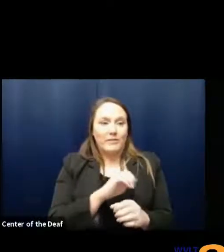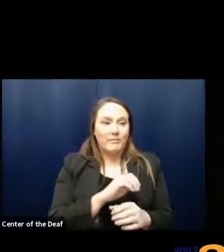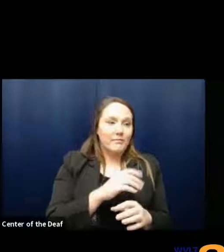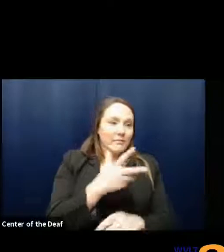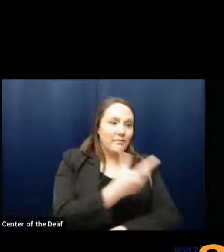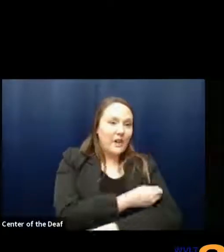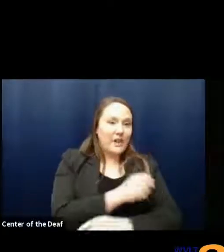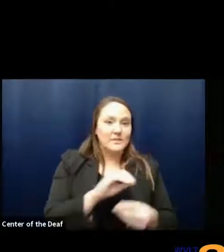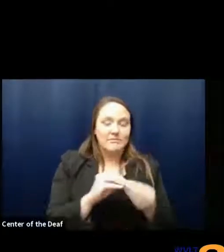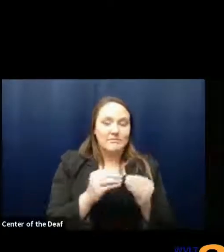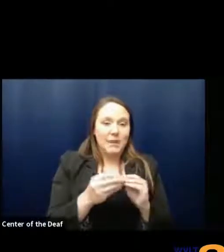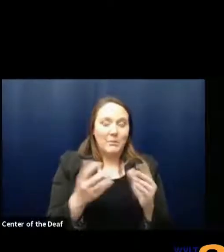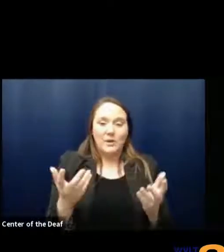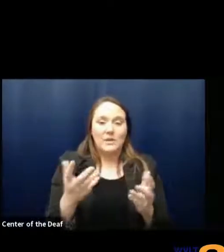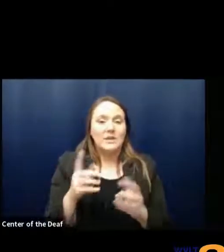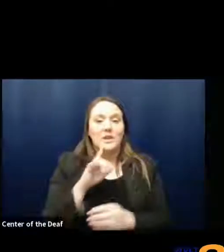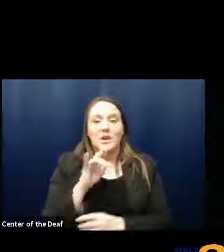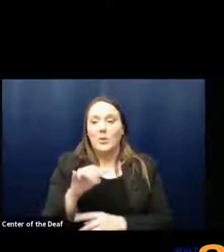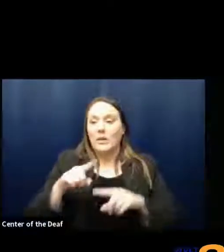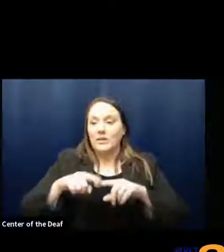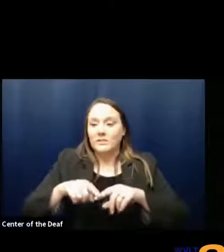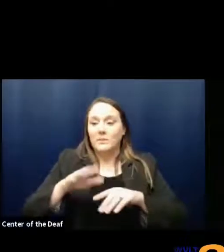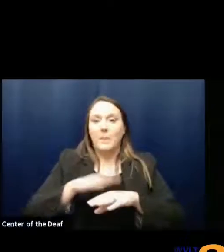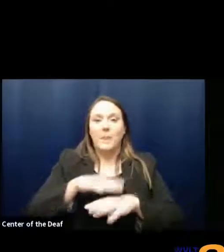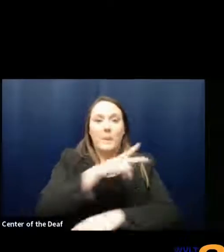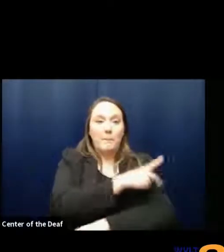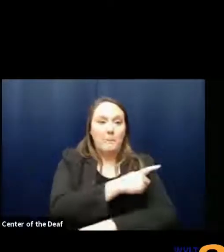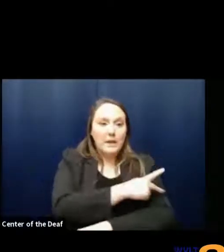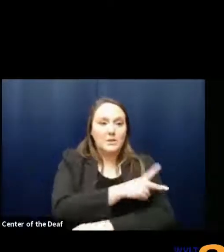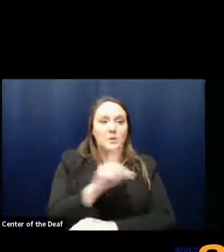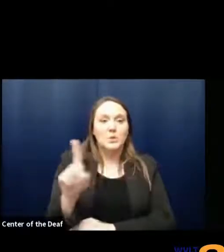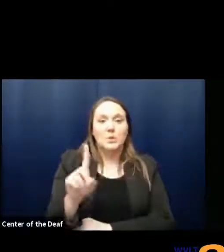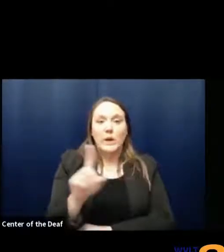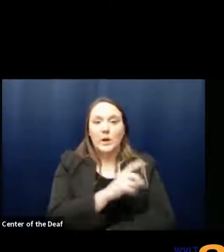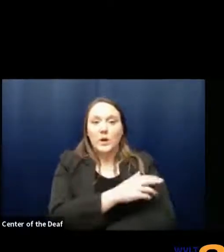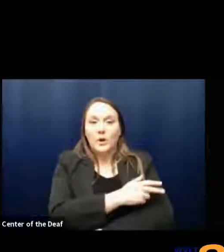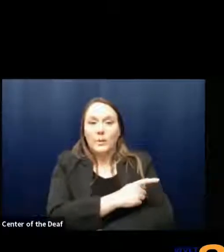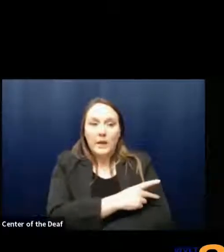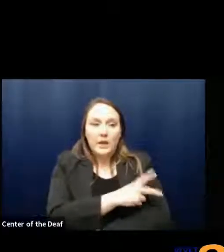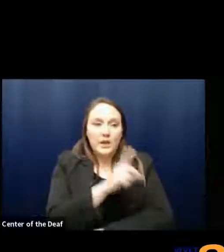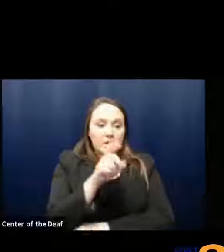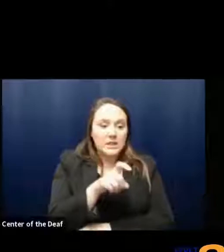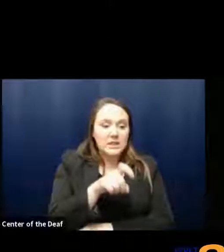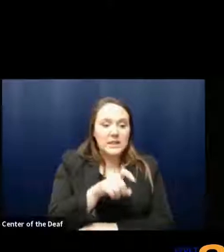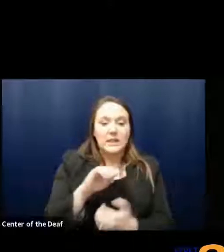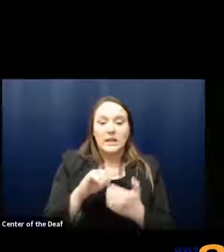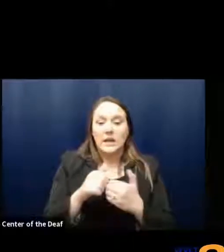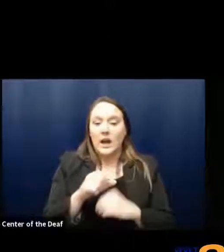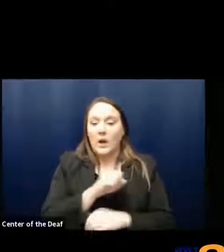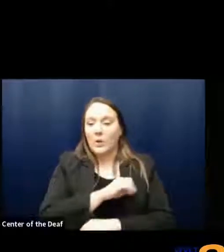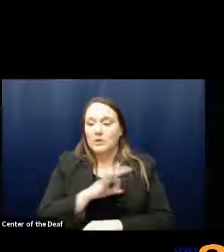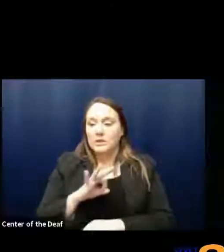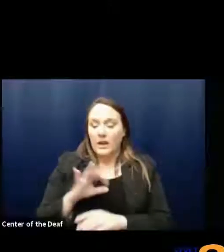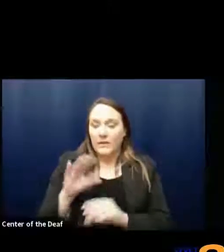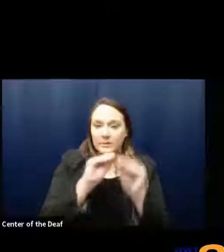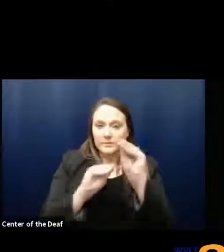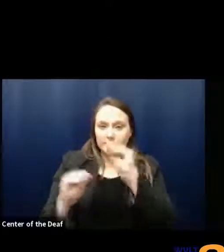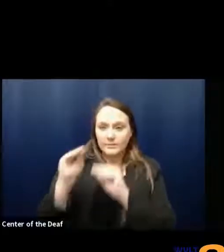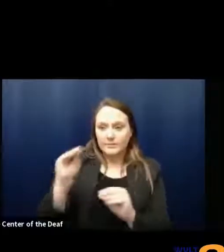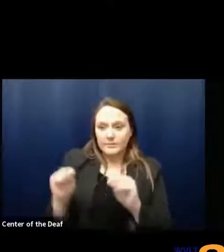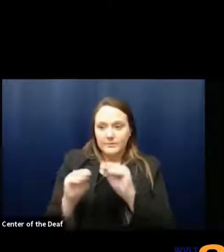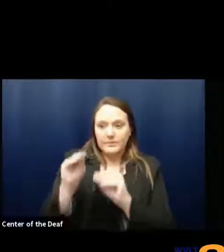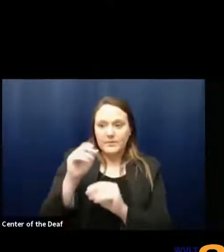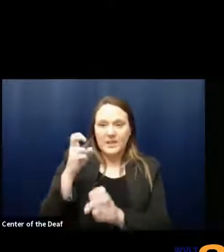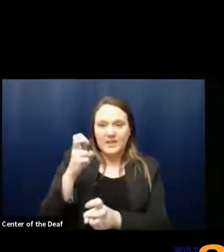really based on the acuity of the patients and where the patient needs are on how that staffing plays out. And it's very hard to do in a snippet of